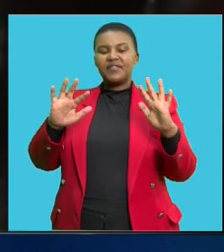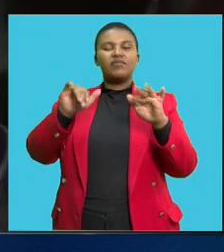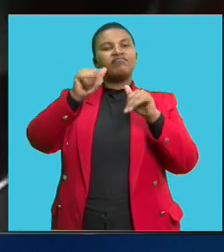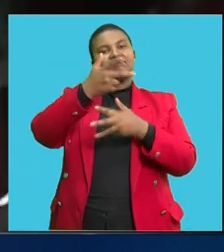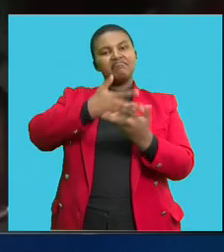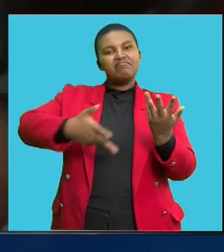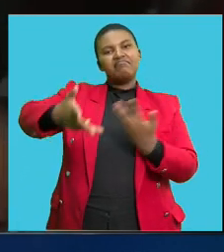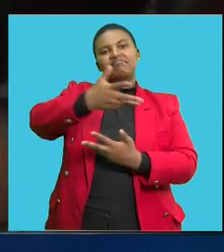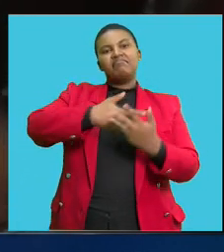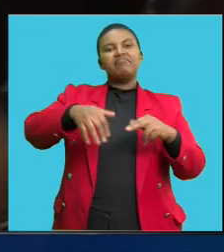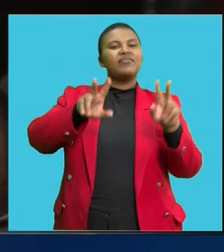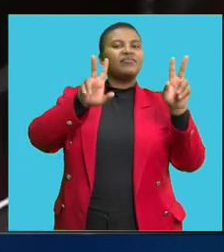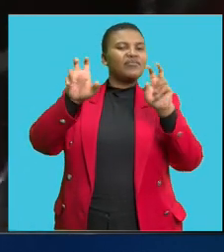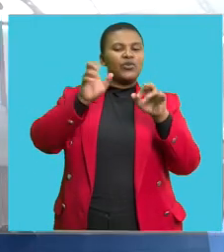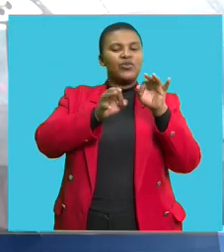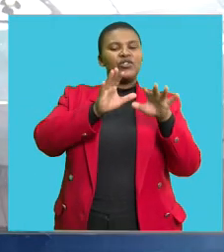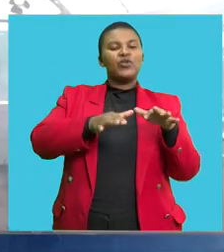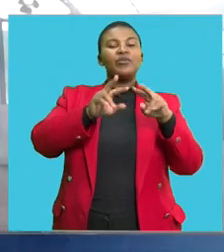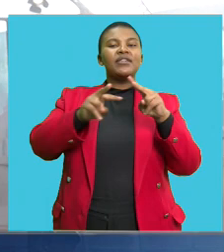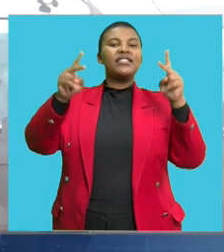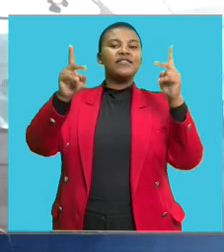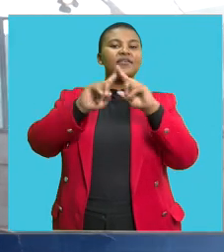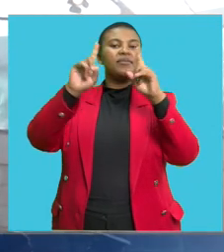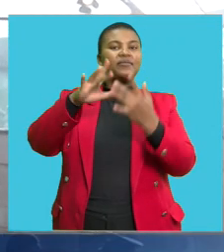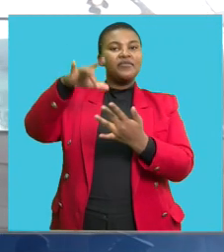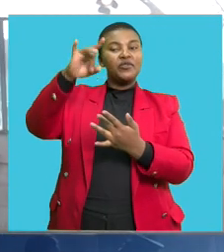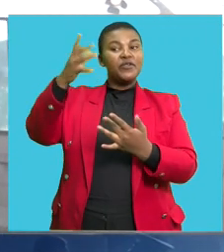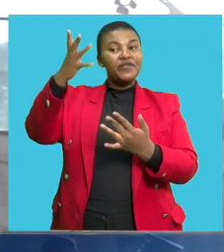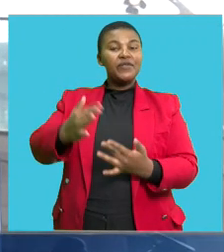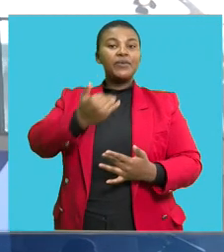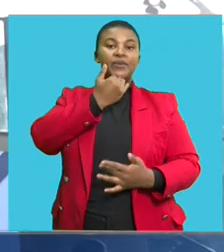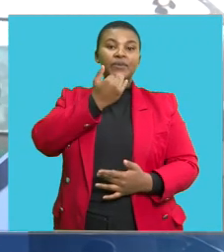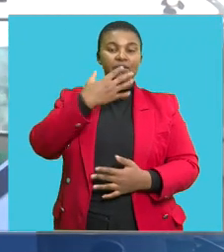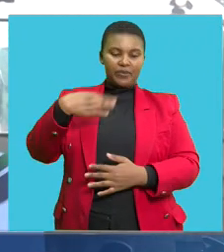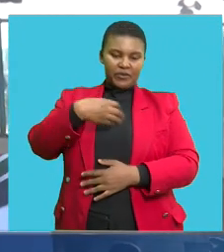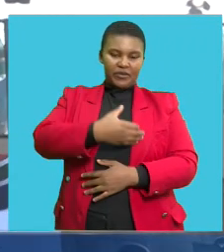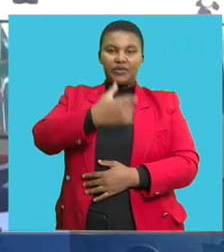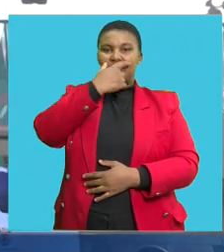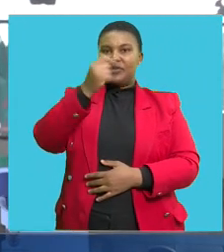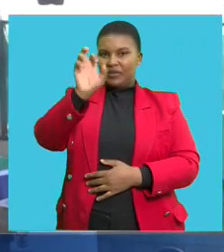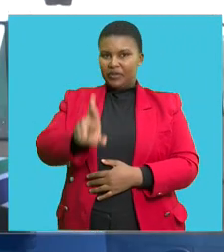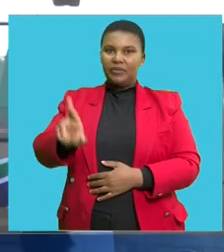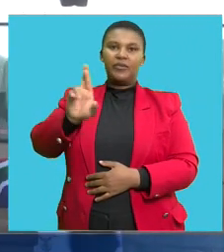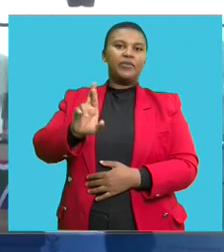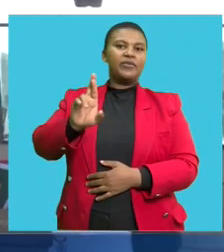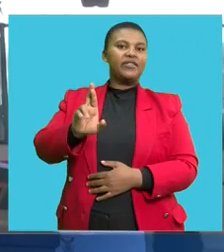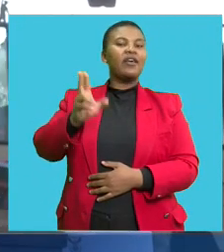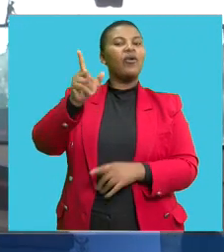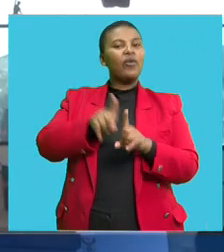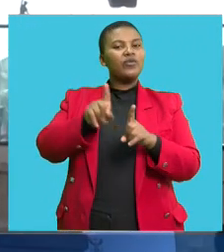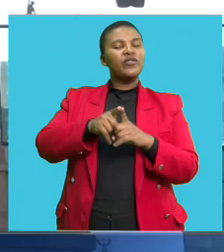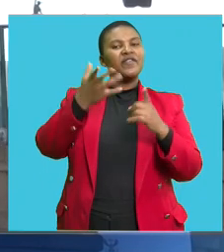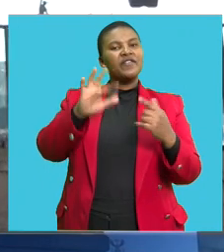kukamengameli wezwe ngemuva kwemiphumela yokhetho lwanonyaka, kugcineke kuphuma phambili likahulumeni wobumbano. Njengoba-ke